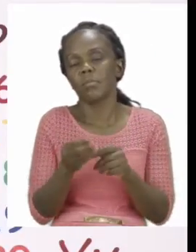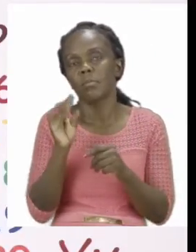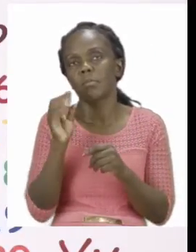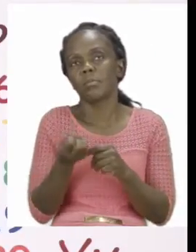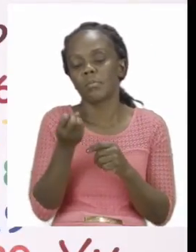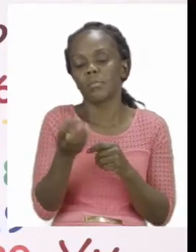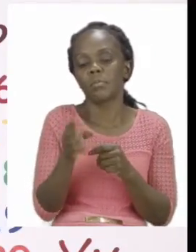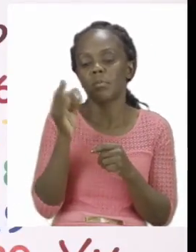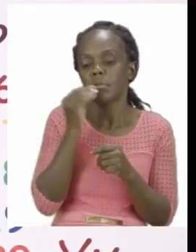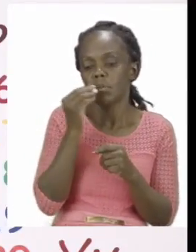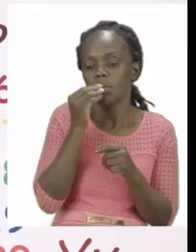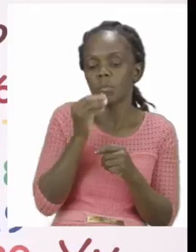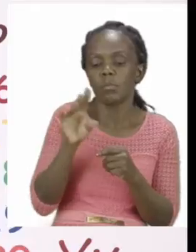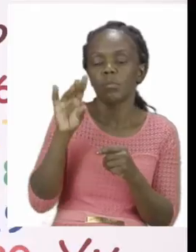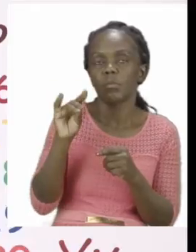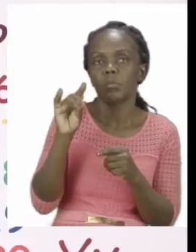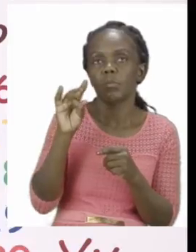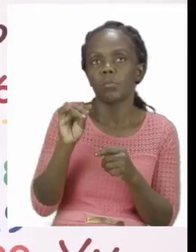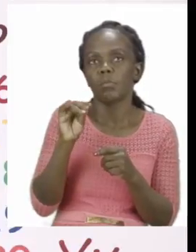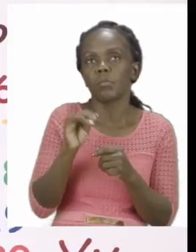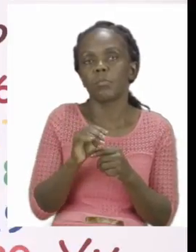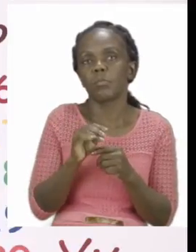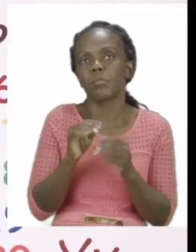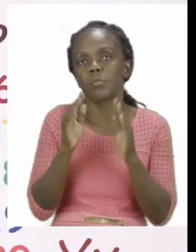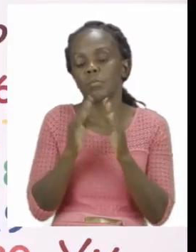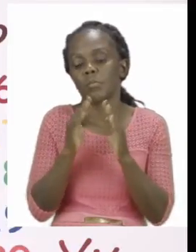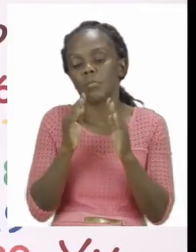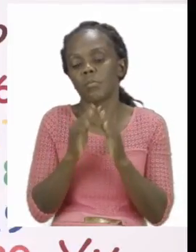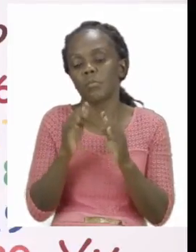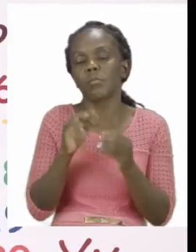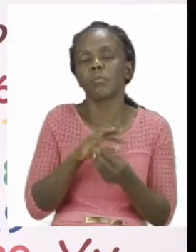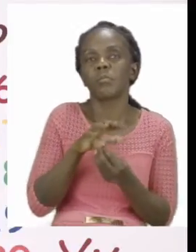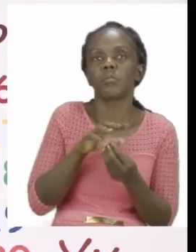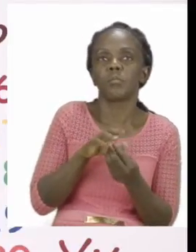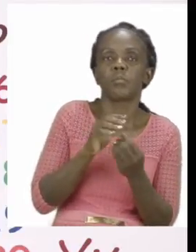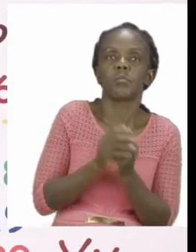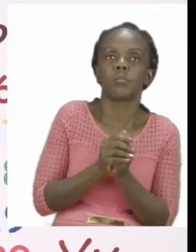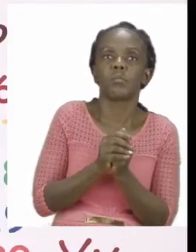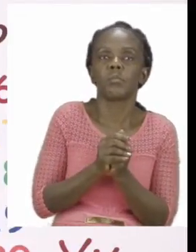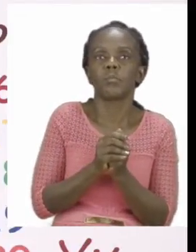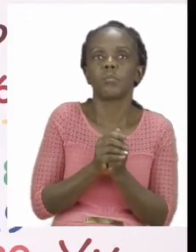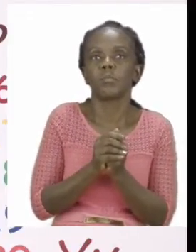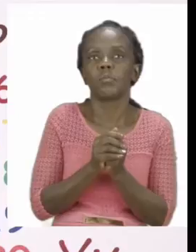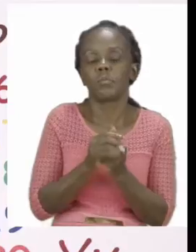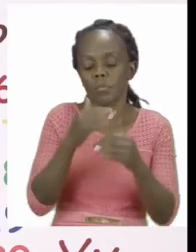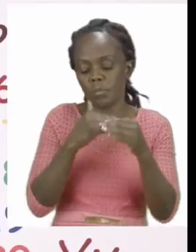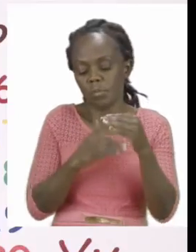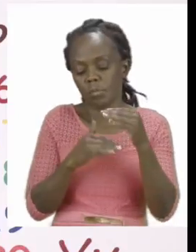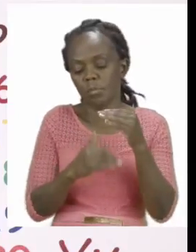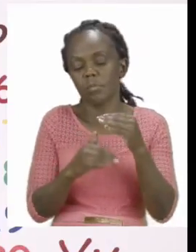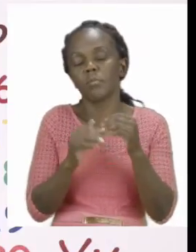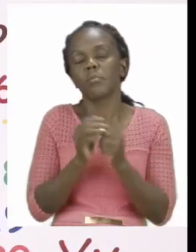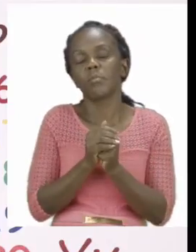we feed the pet in our family home. This is the way